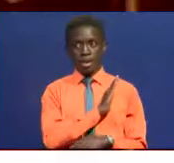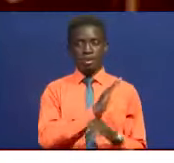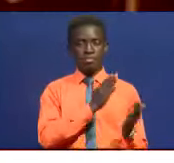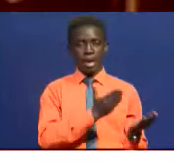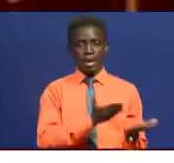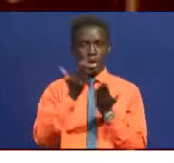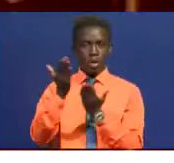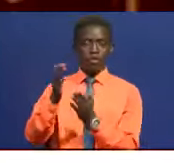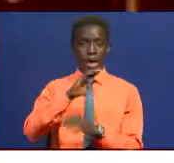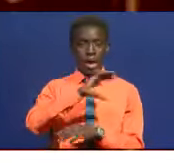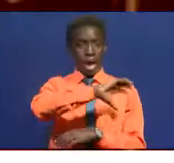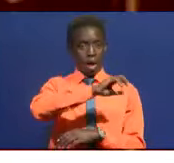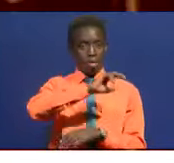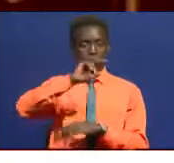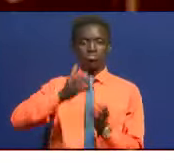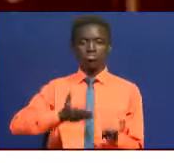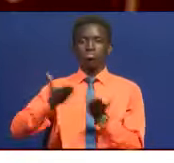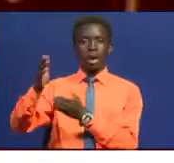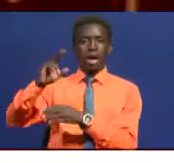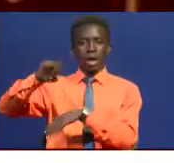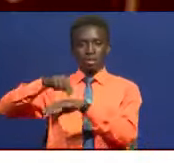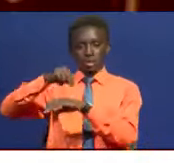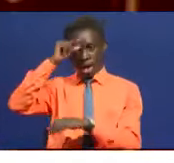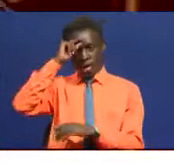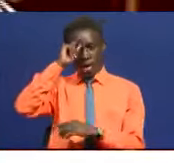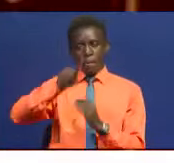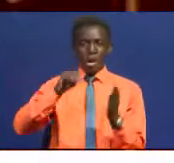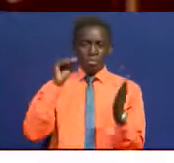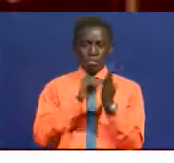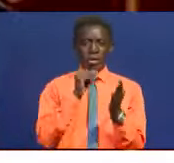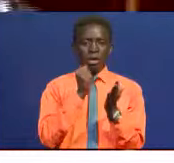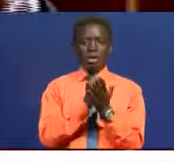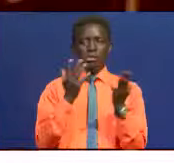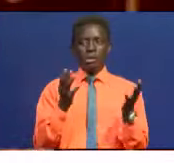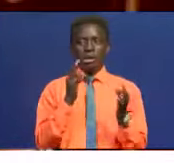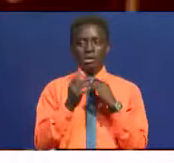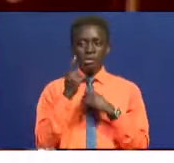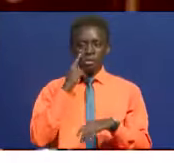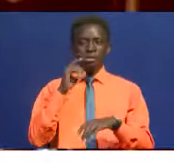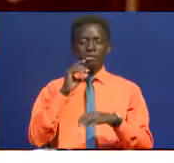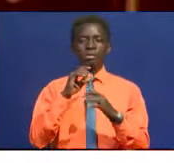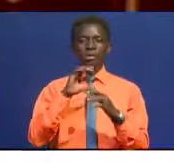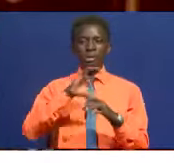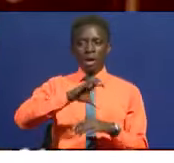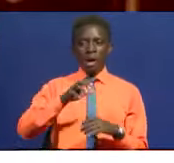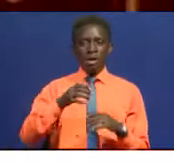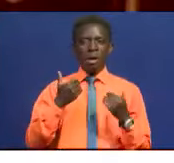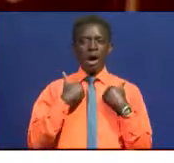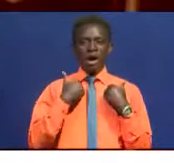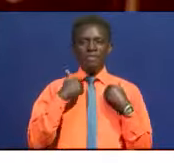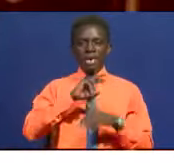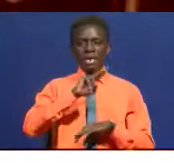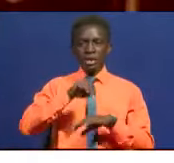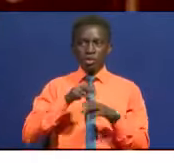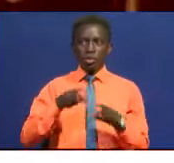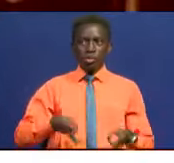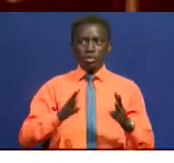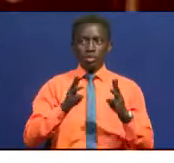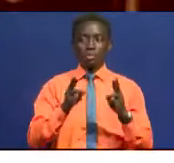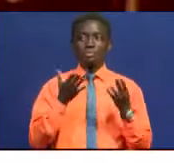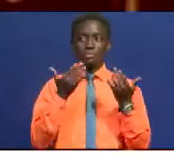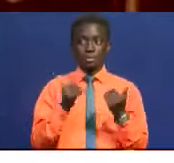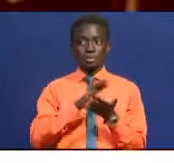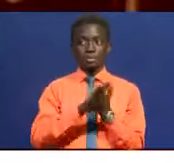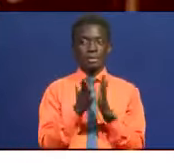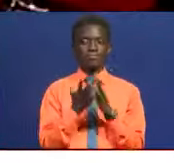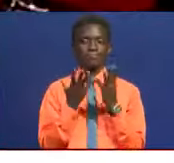counties to national government and gazetted. So that if we find counties still maintaining a road that is already gazetted national level, it becomes now easy for the Auditor